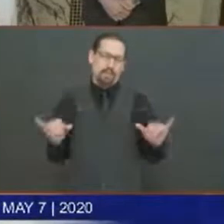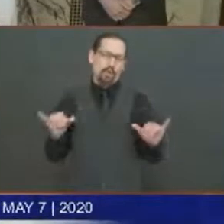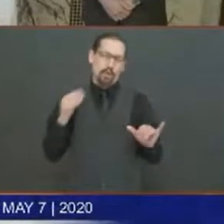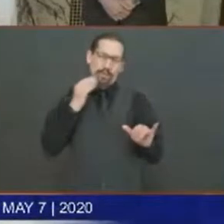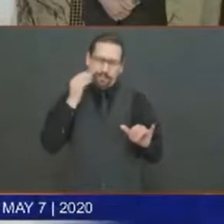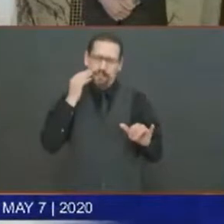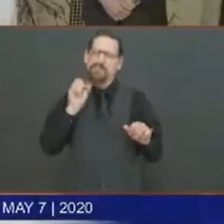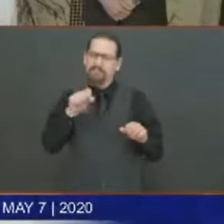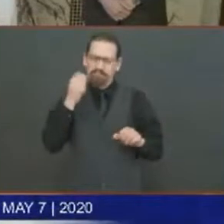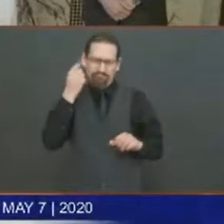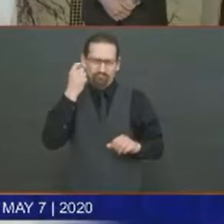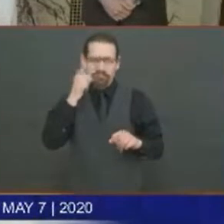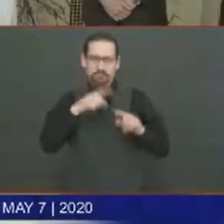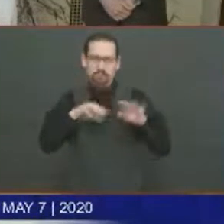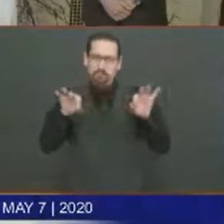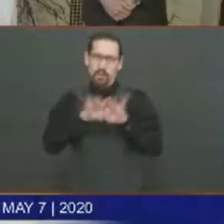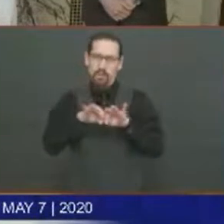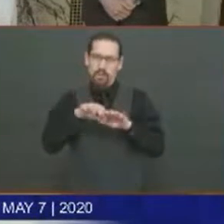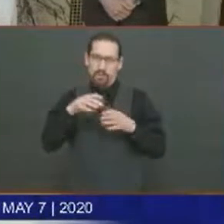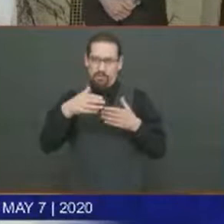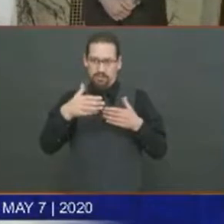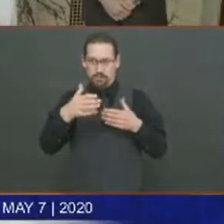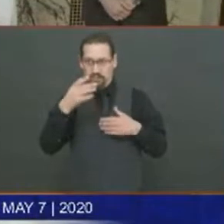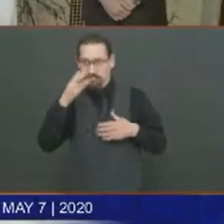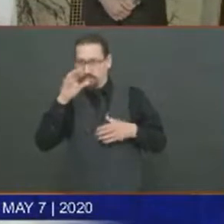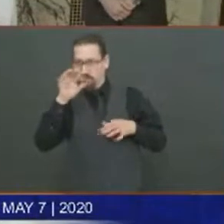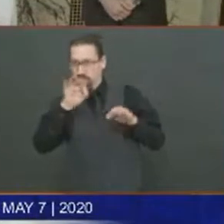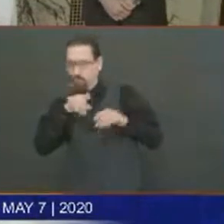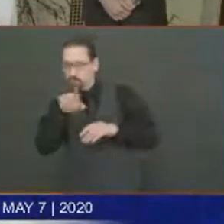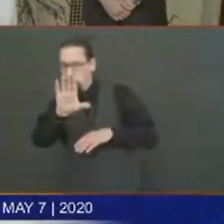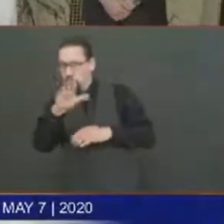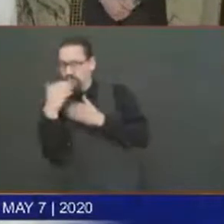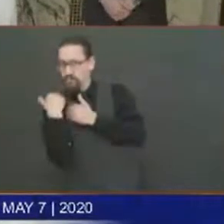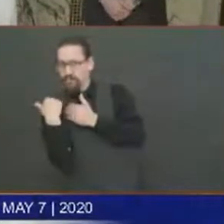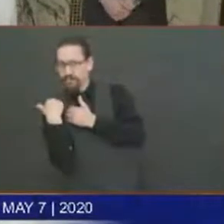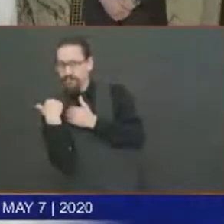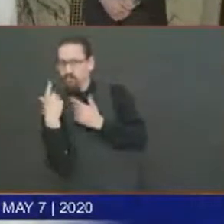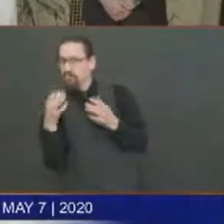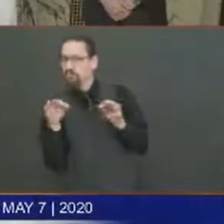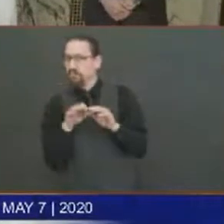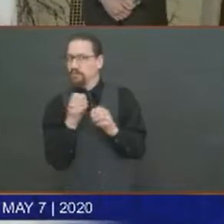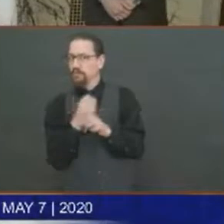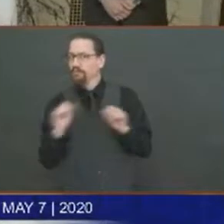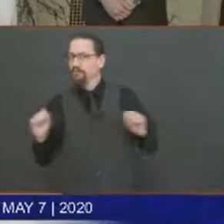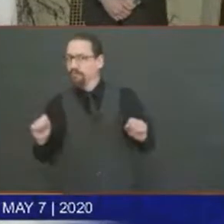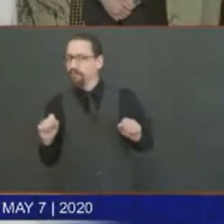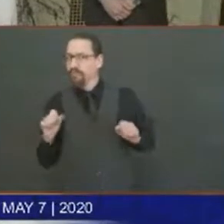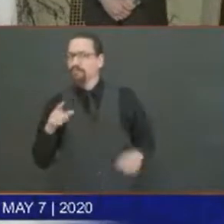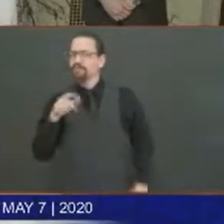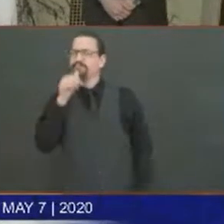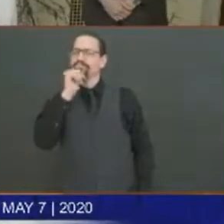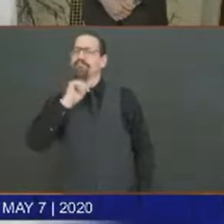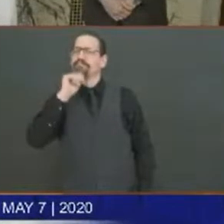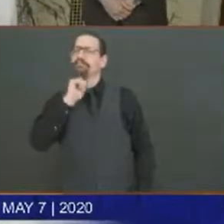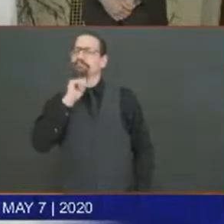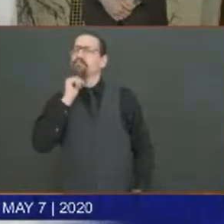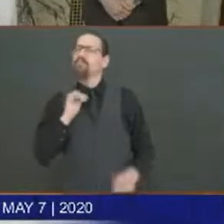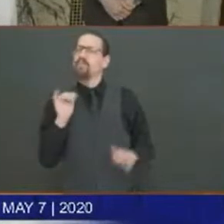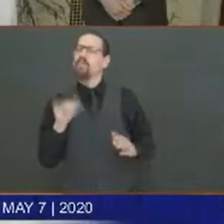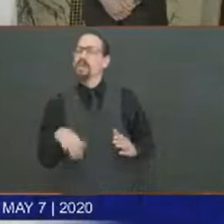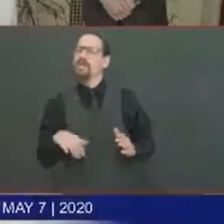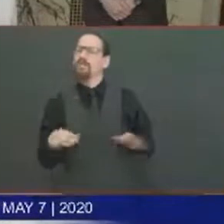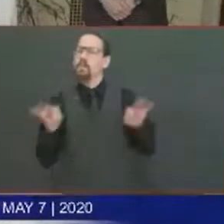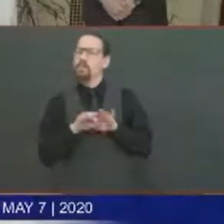to work and doing that safely and taking this slow and steady, we're going to have to wait a little bit longer before we can